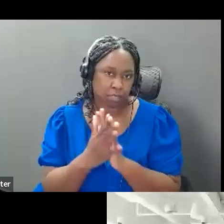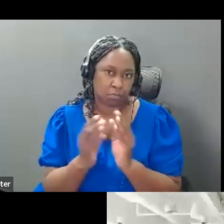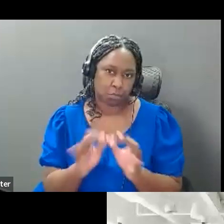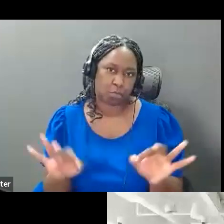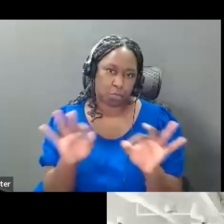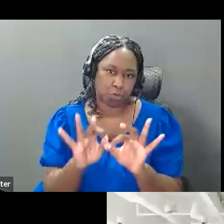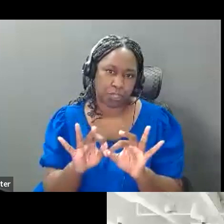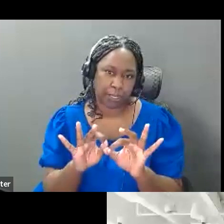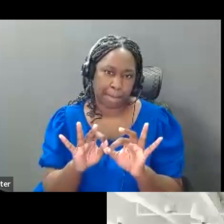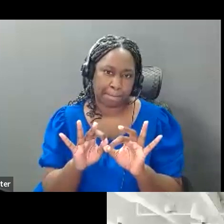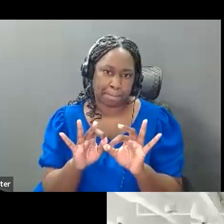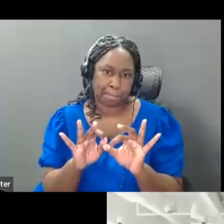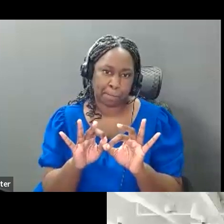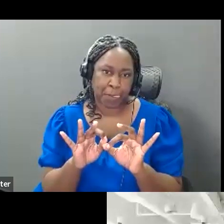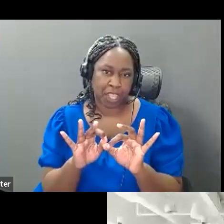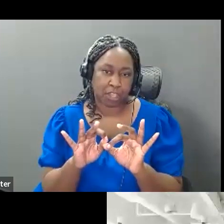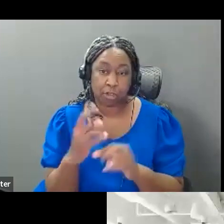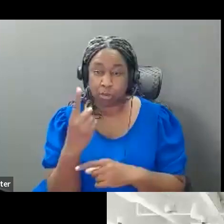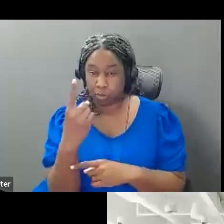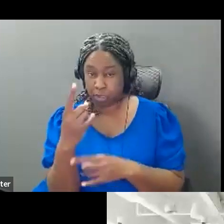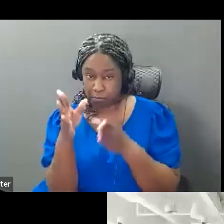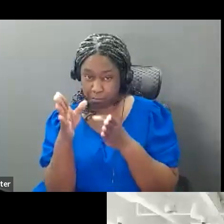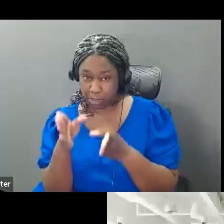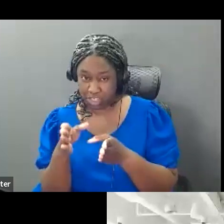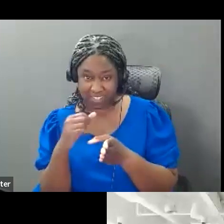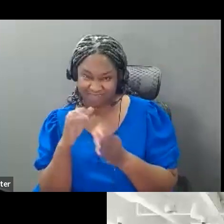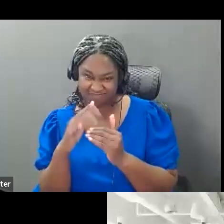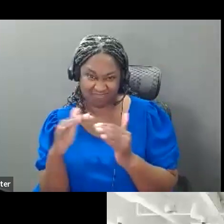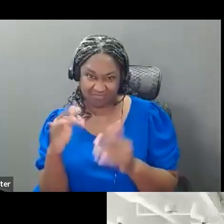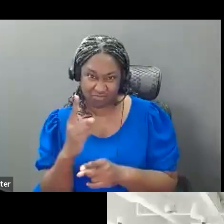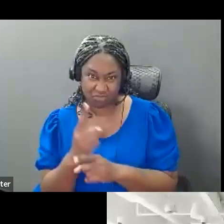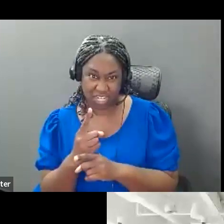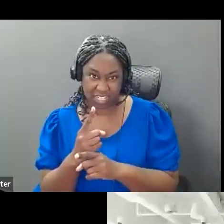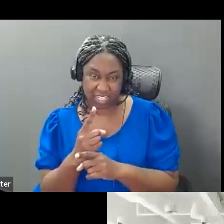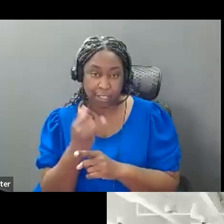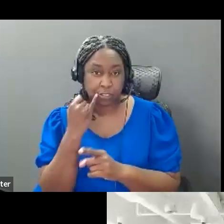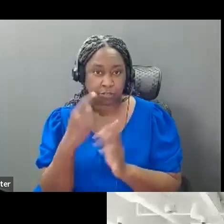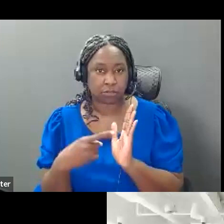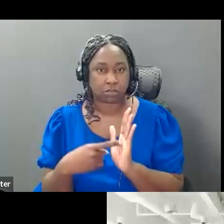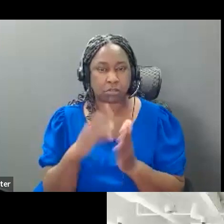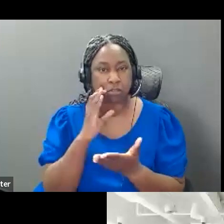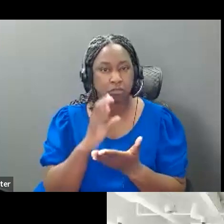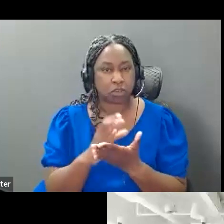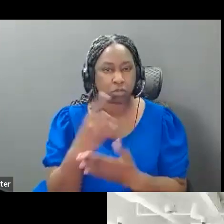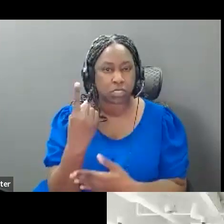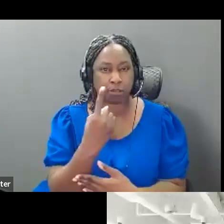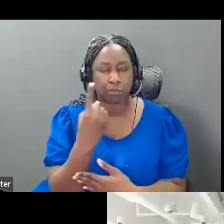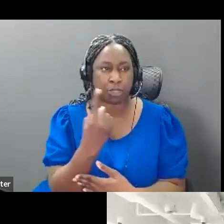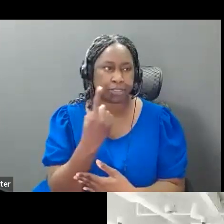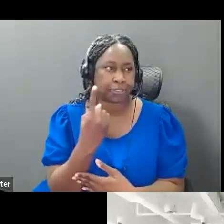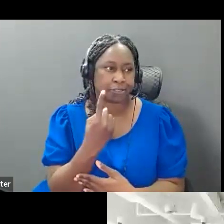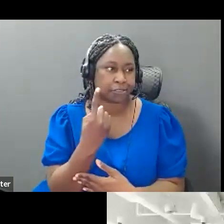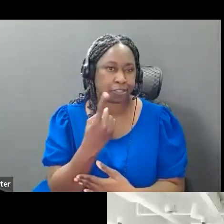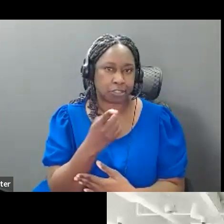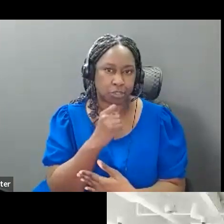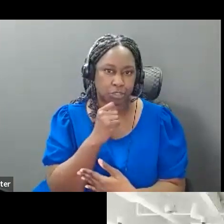important. And a single person is not diverse, right? So if you're featuring just a photo of someone, you're